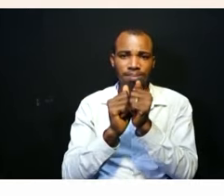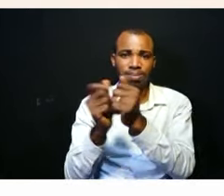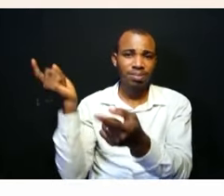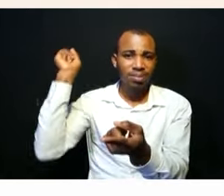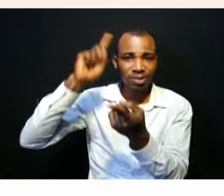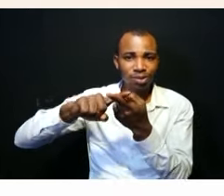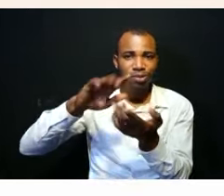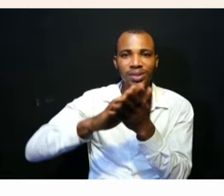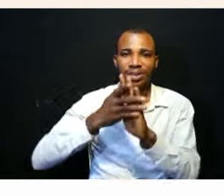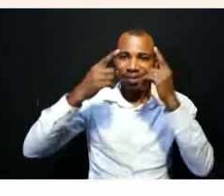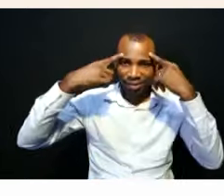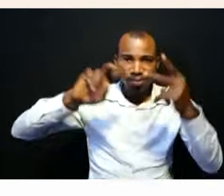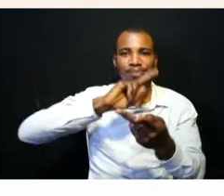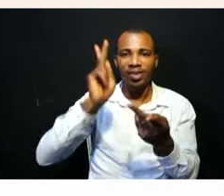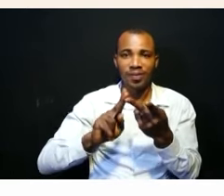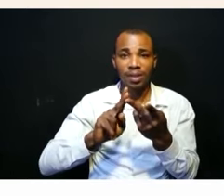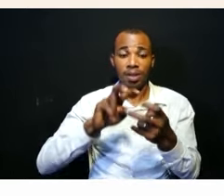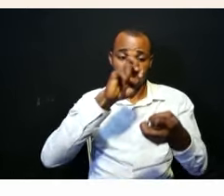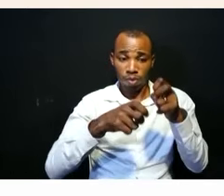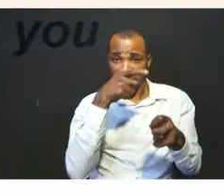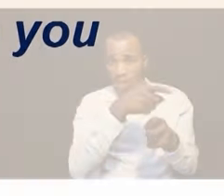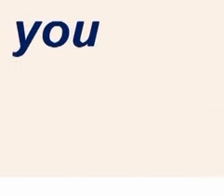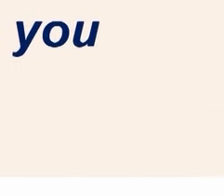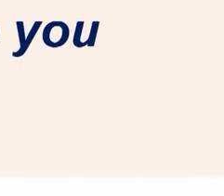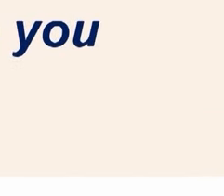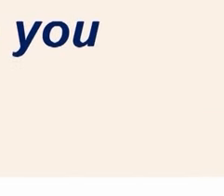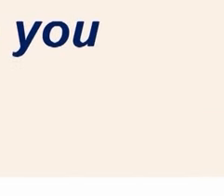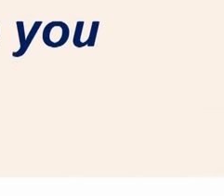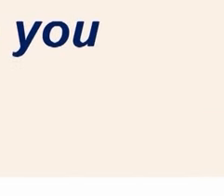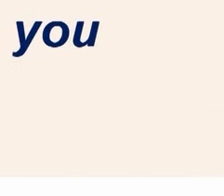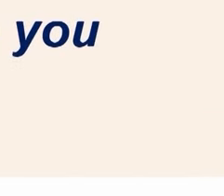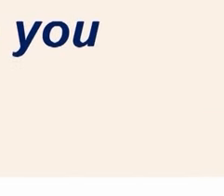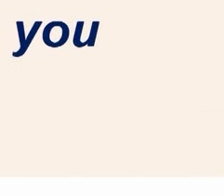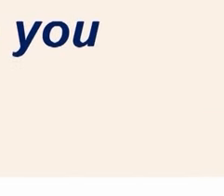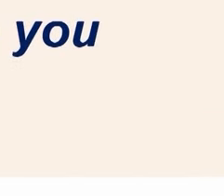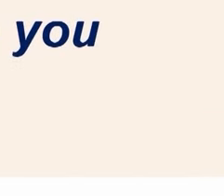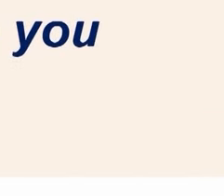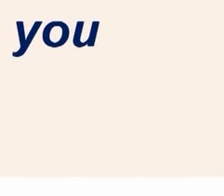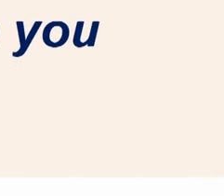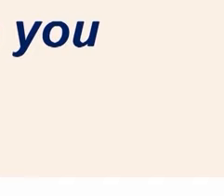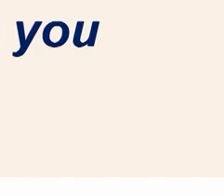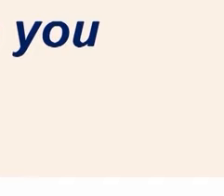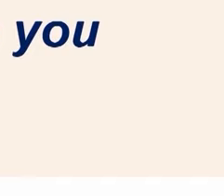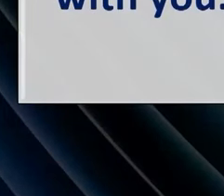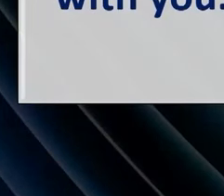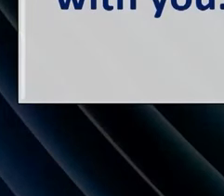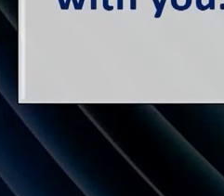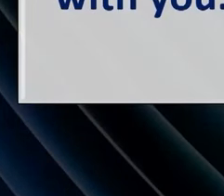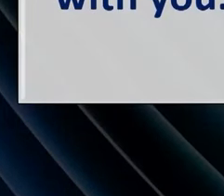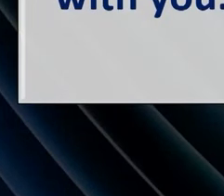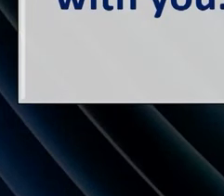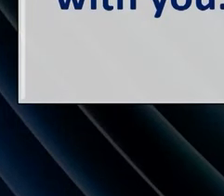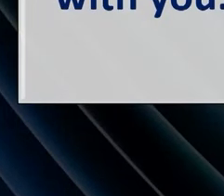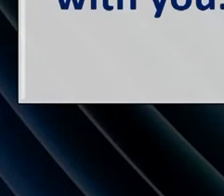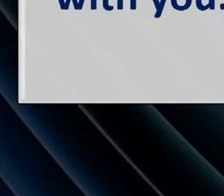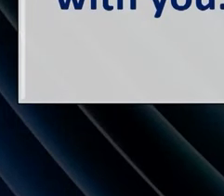Face the facts. Quit worrying. Do something about your situation. The